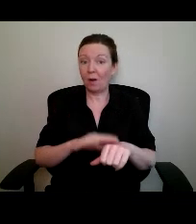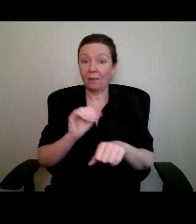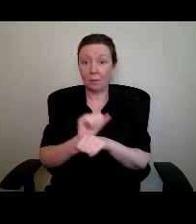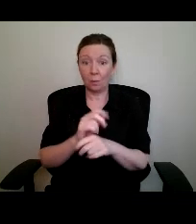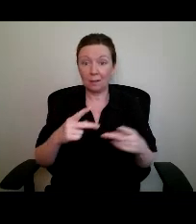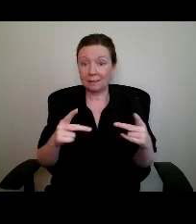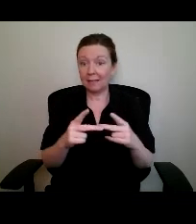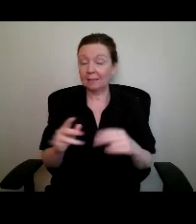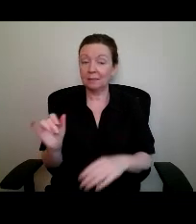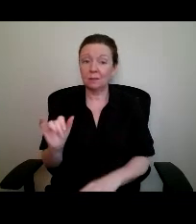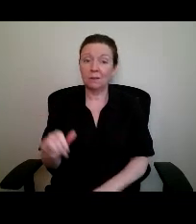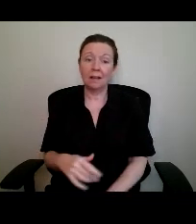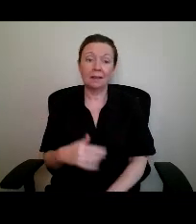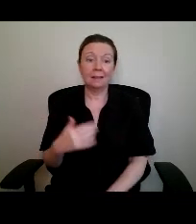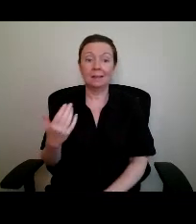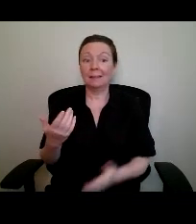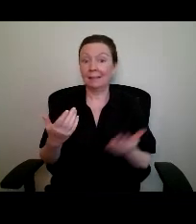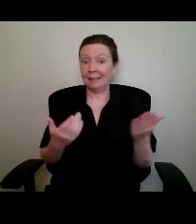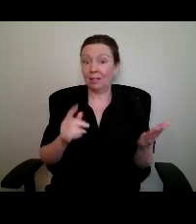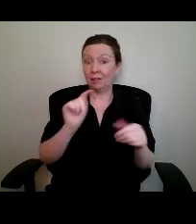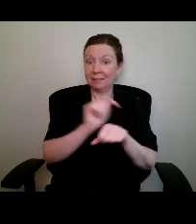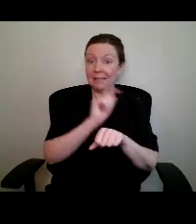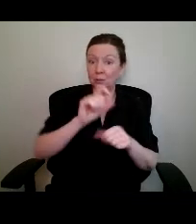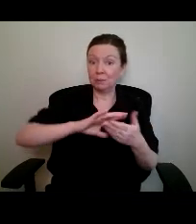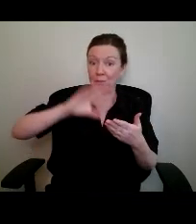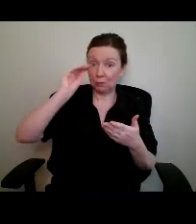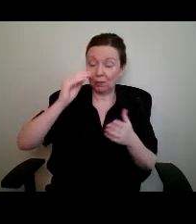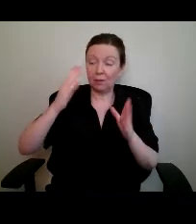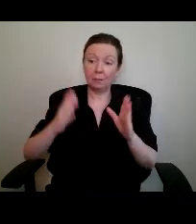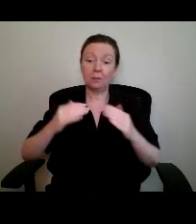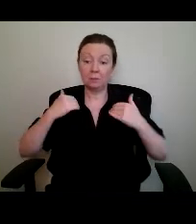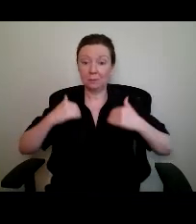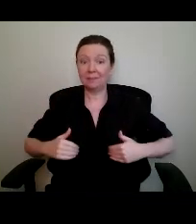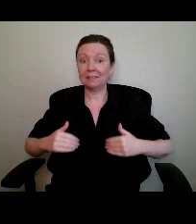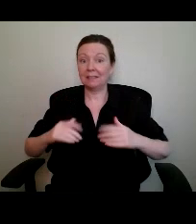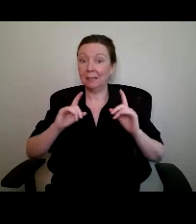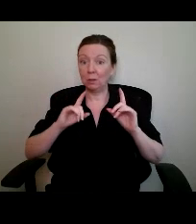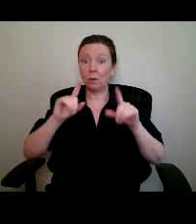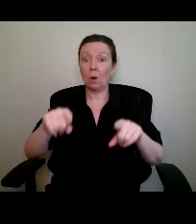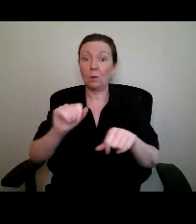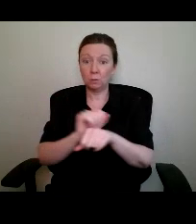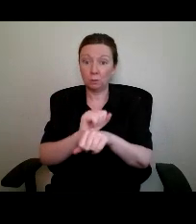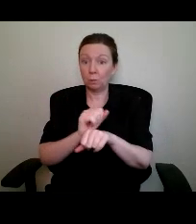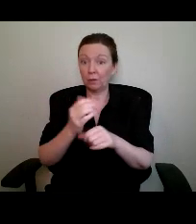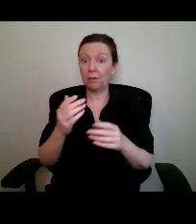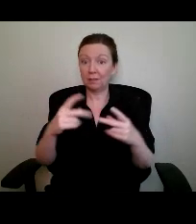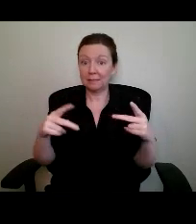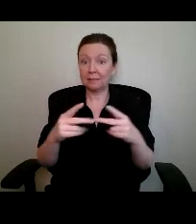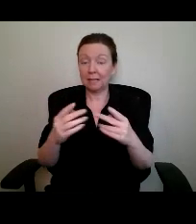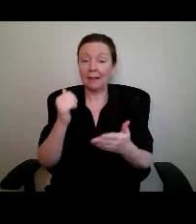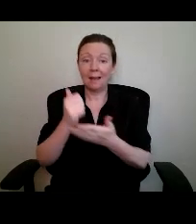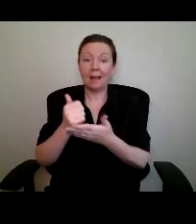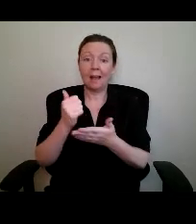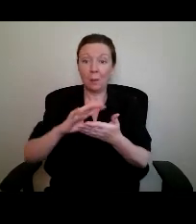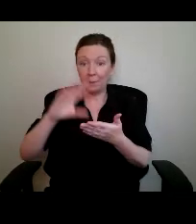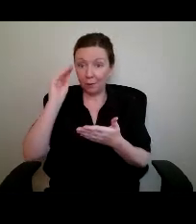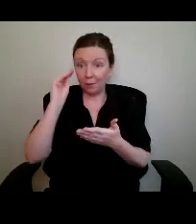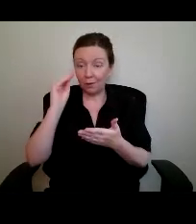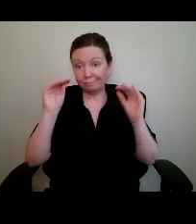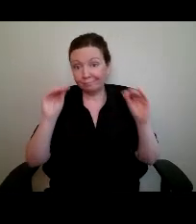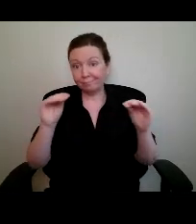So here are the tasks that you need to learn. The person will physically go to the work site, help learn the task, make sure